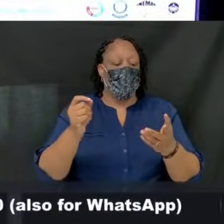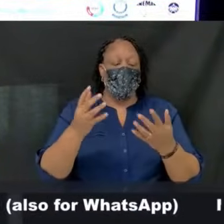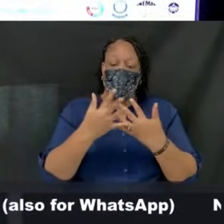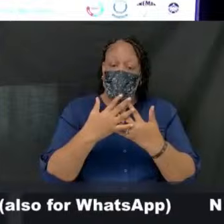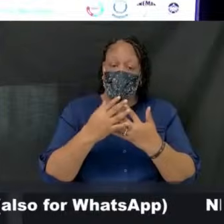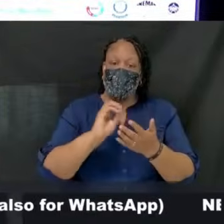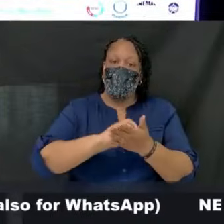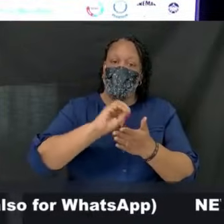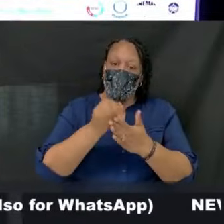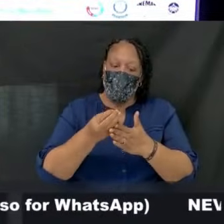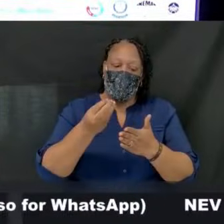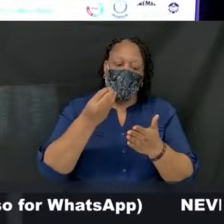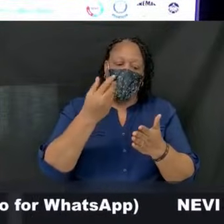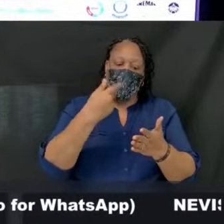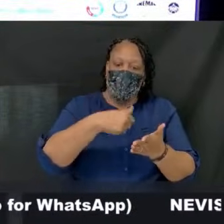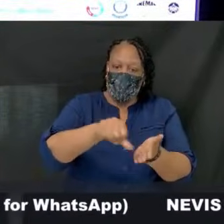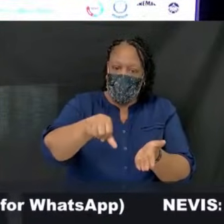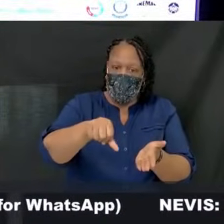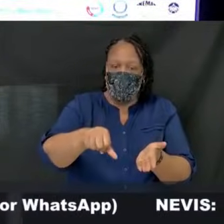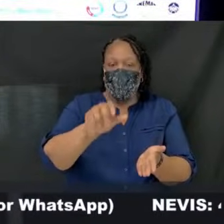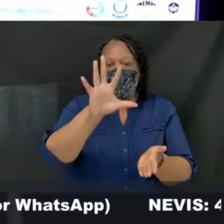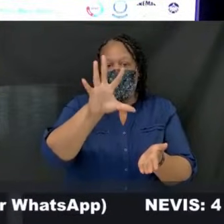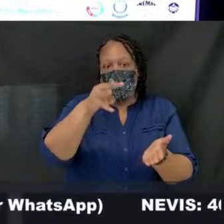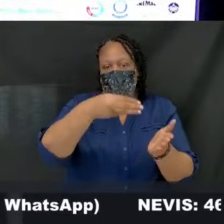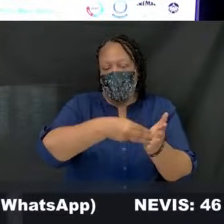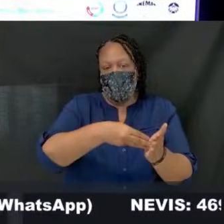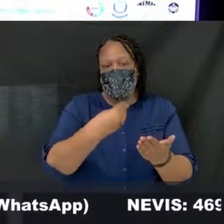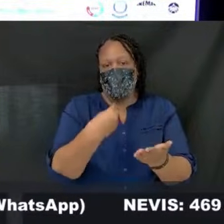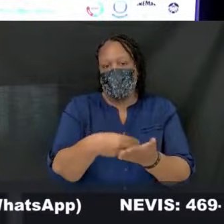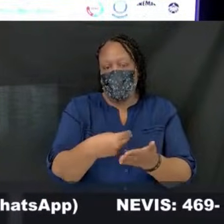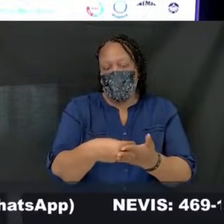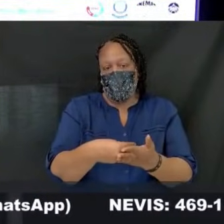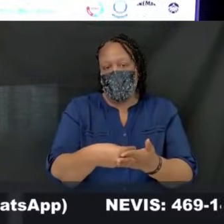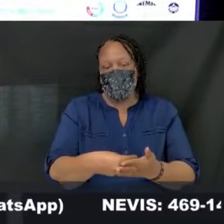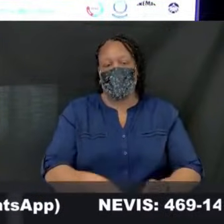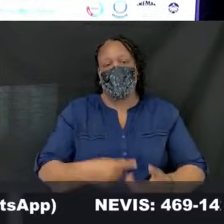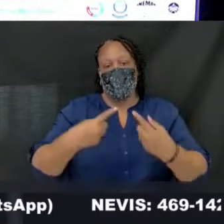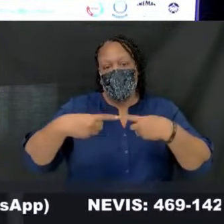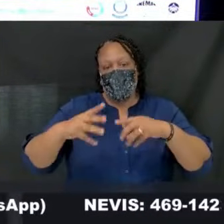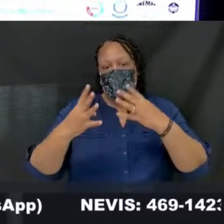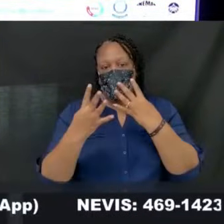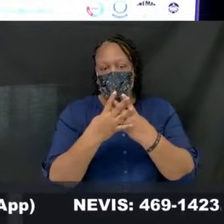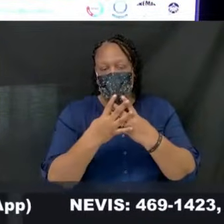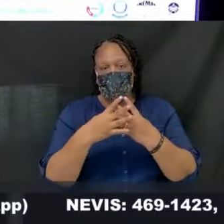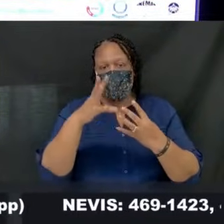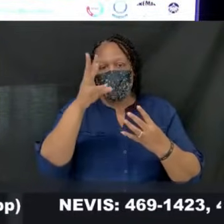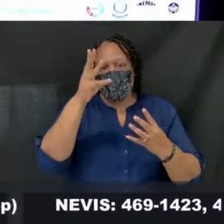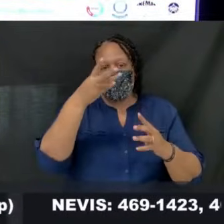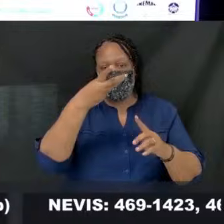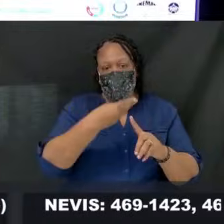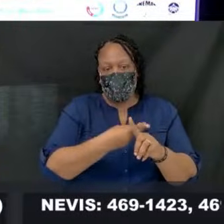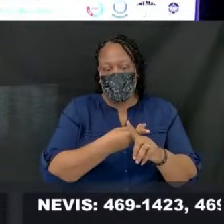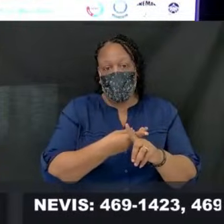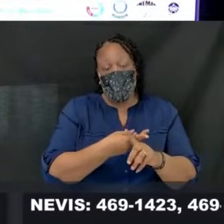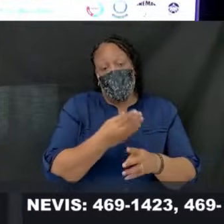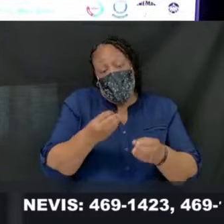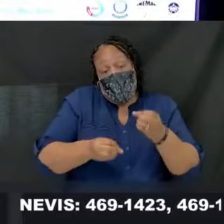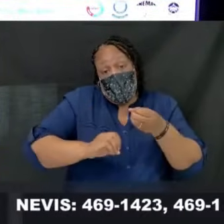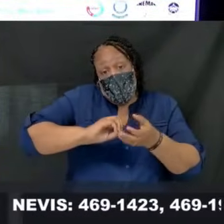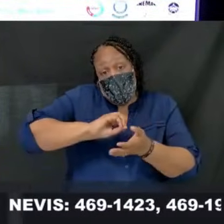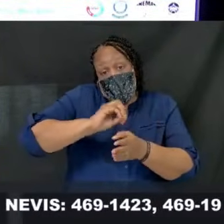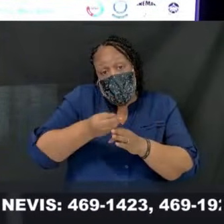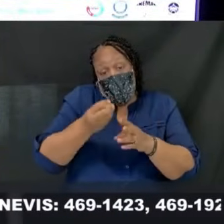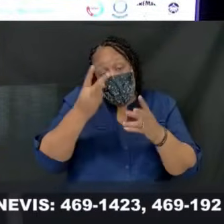exceeding $5,000 or to a term of imprisonment not exceeding 6 months, or both. I